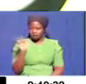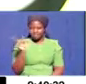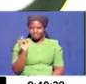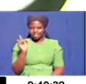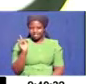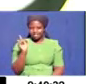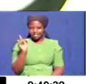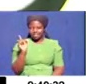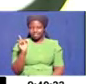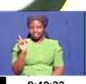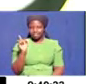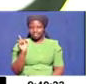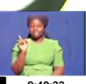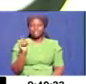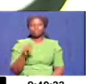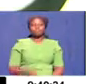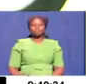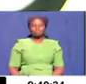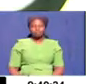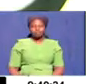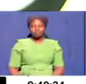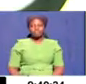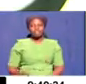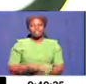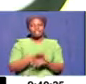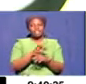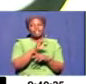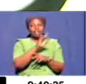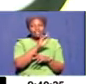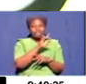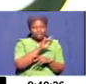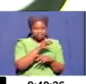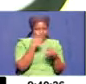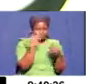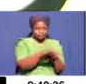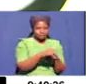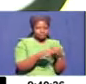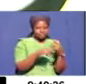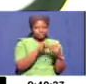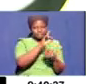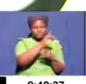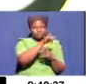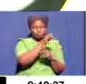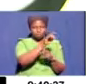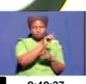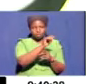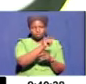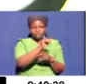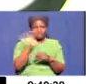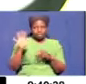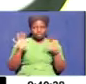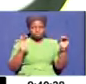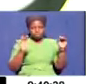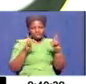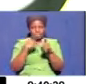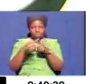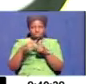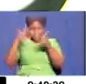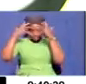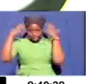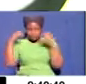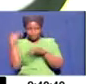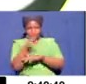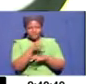Lady Doves thumped Djibouti's FAD FC 5-0, while Simba Queens saw off Burundi's PVP FC